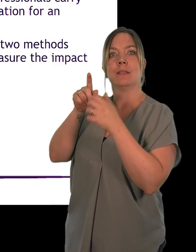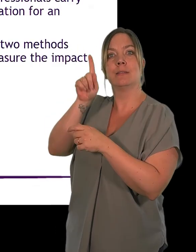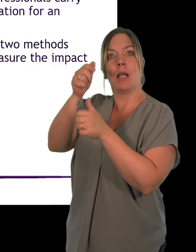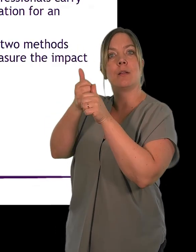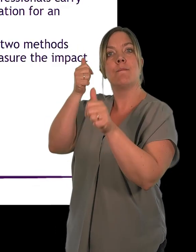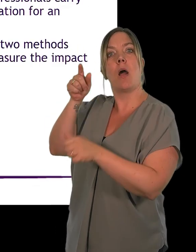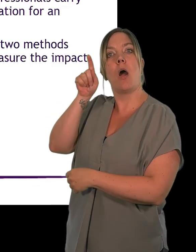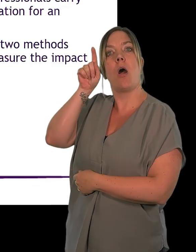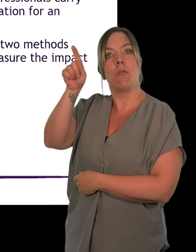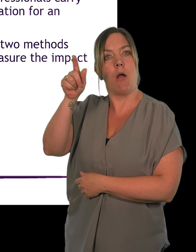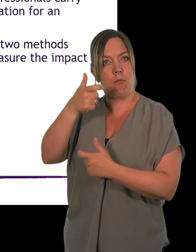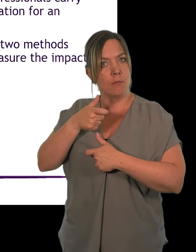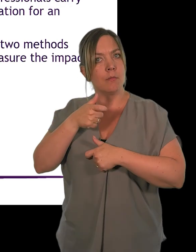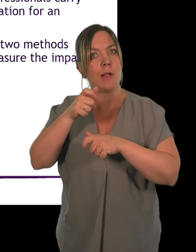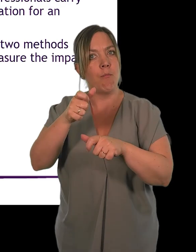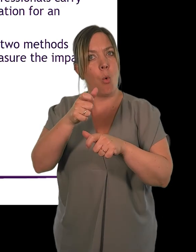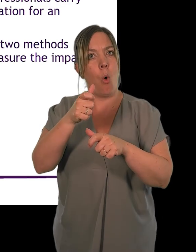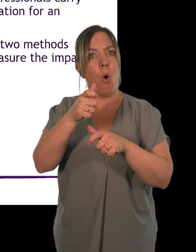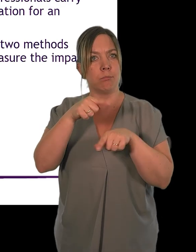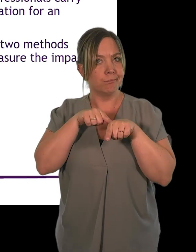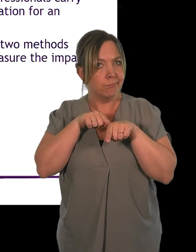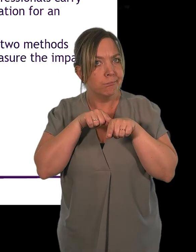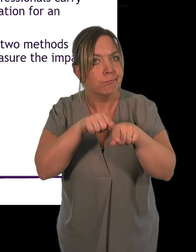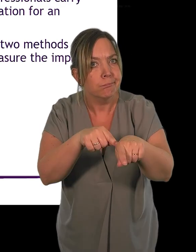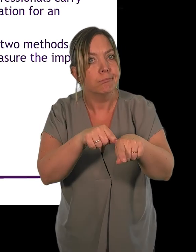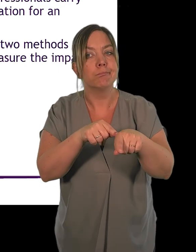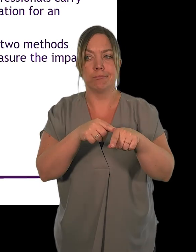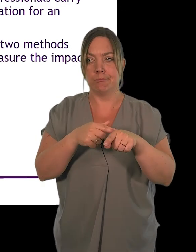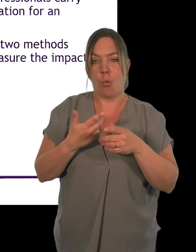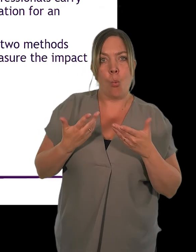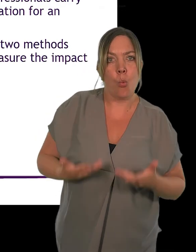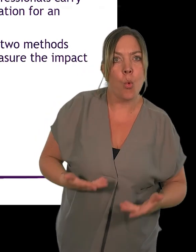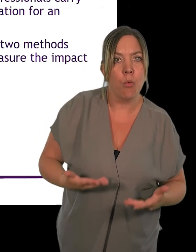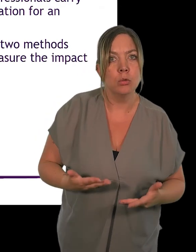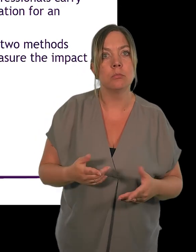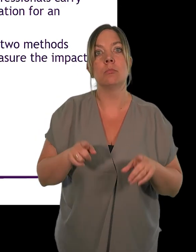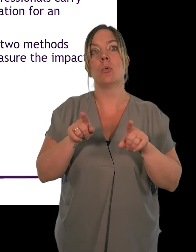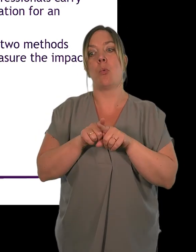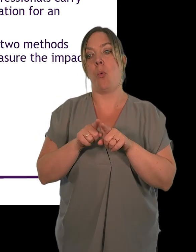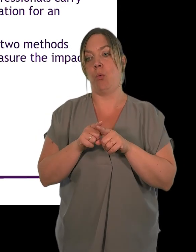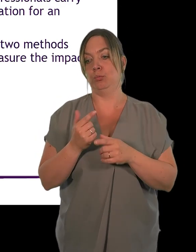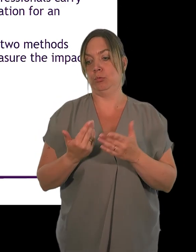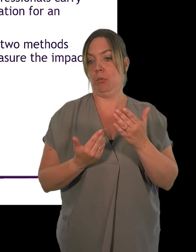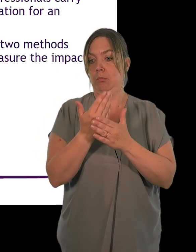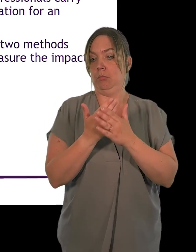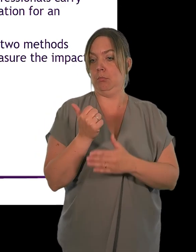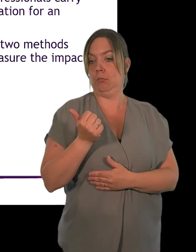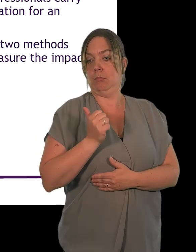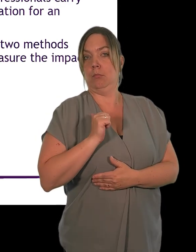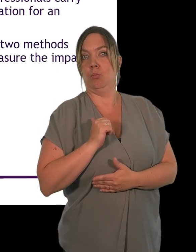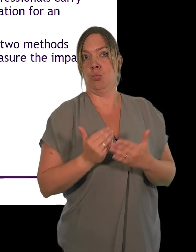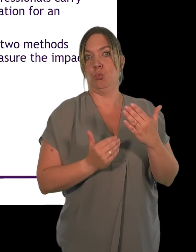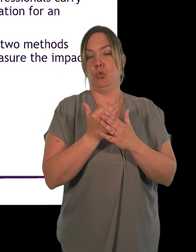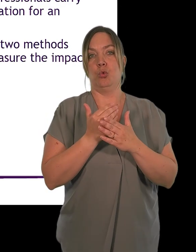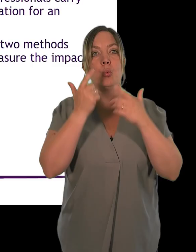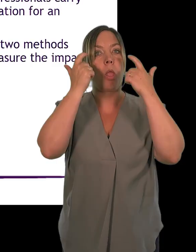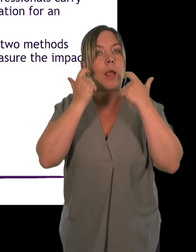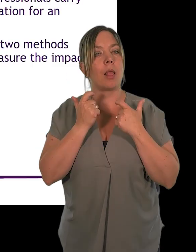Technovara remains compliant with current and incoming legislation.